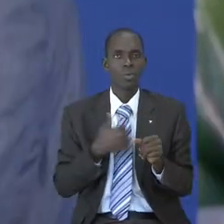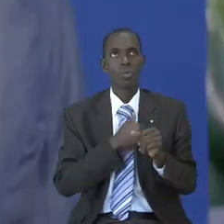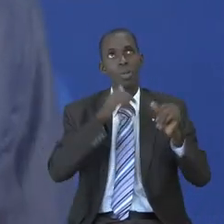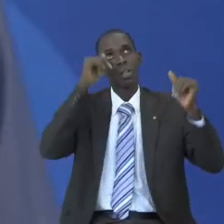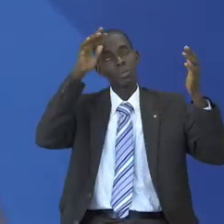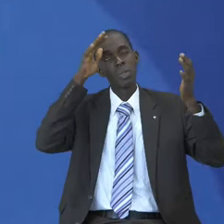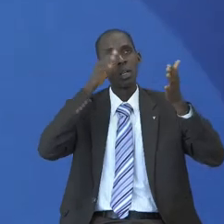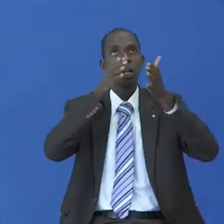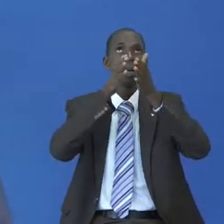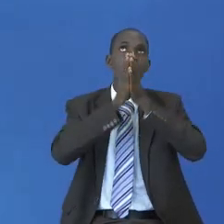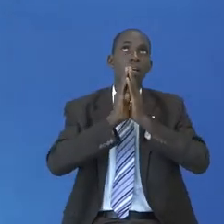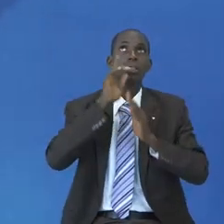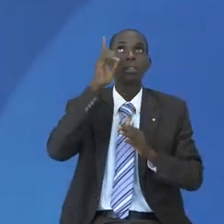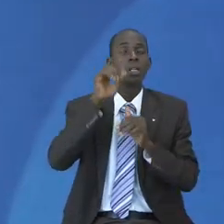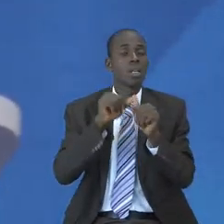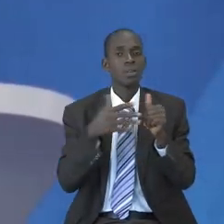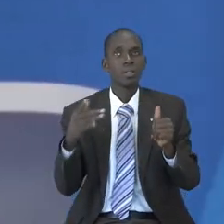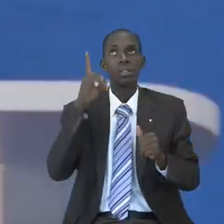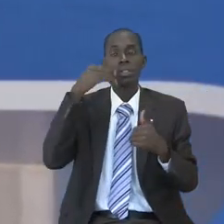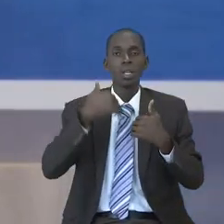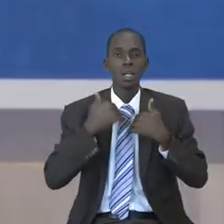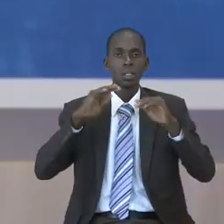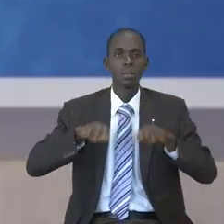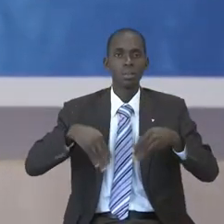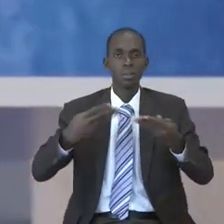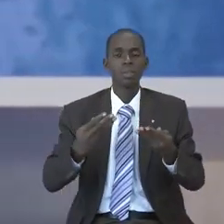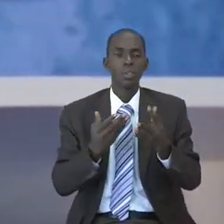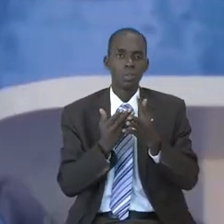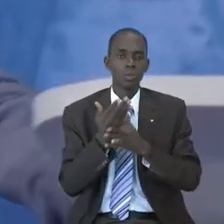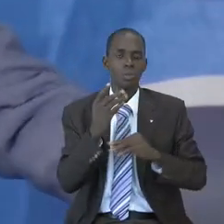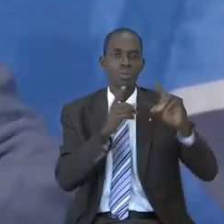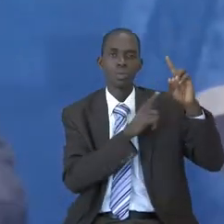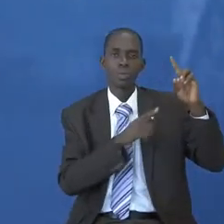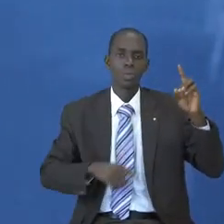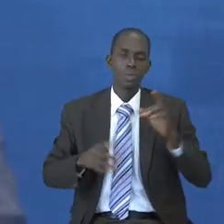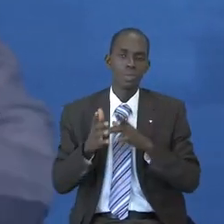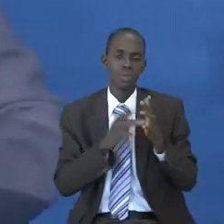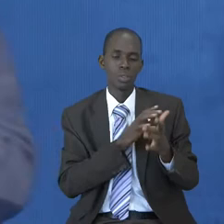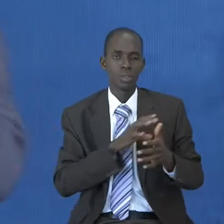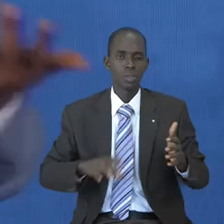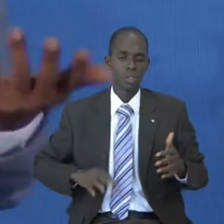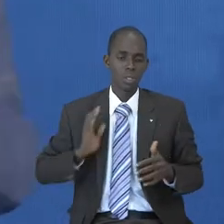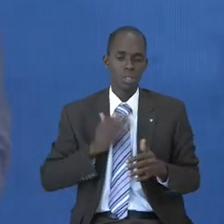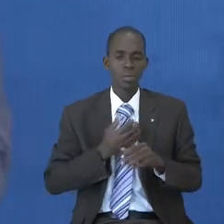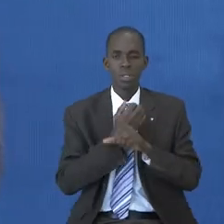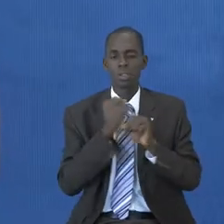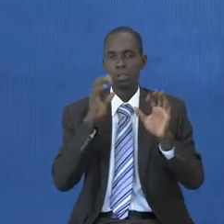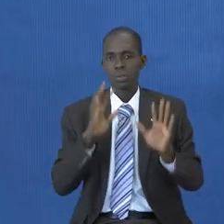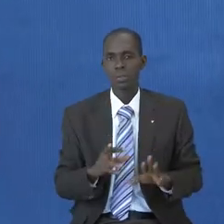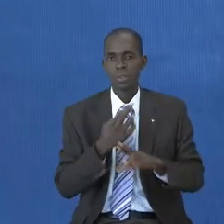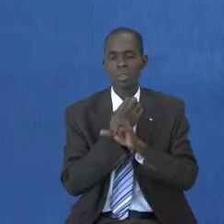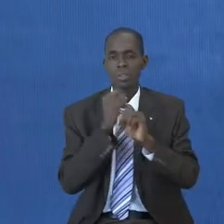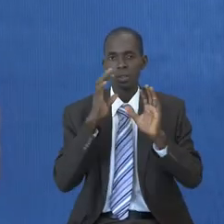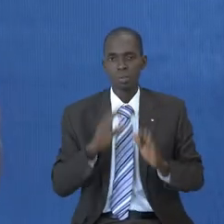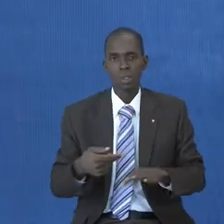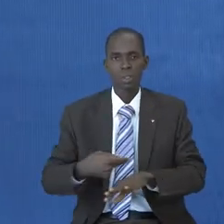him, everything he has provided through the Lord Jesus Christ, through our Savior, Redeemer, Shepherd.